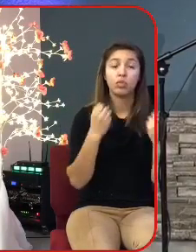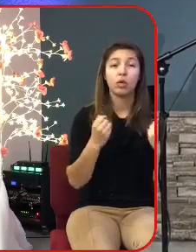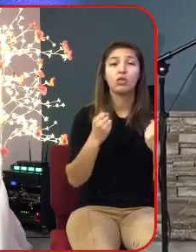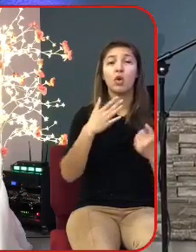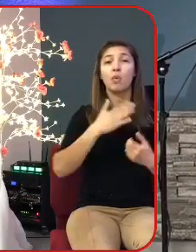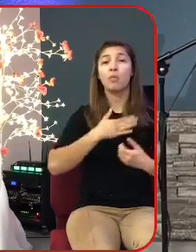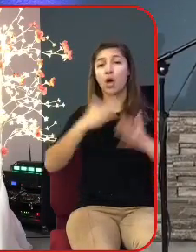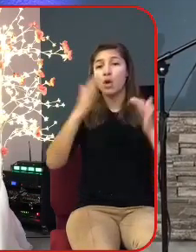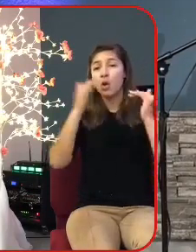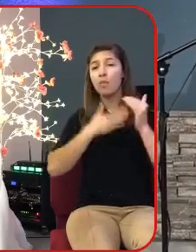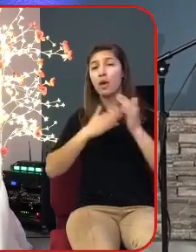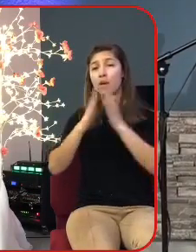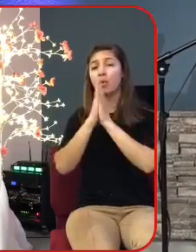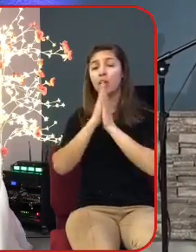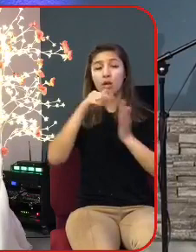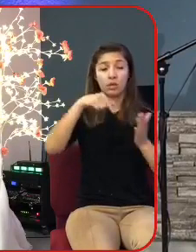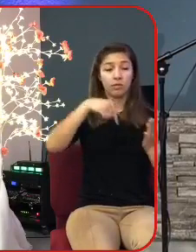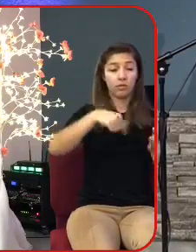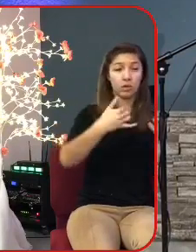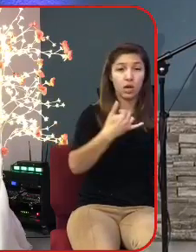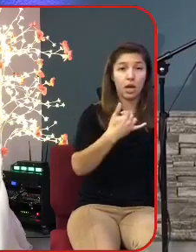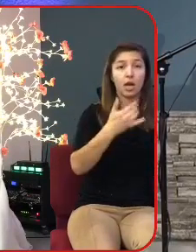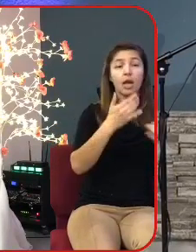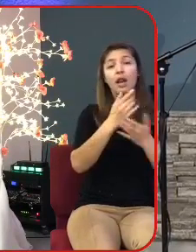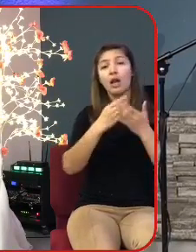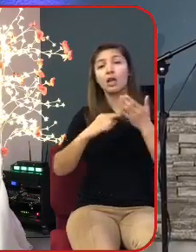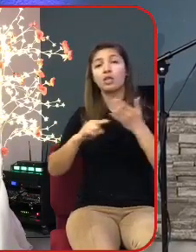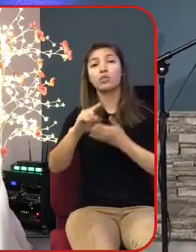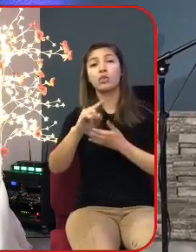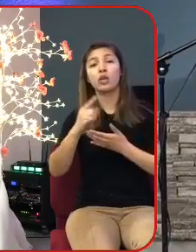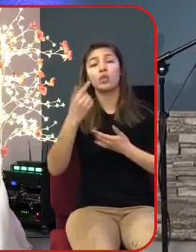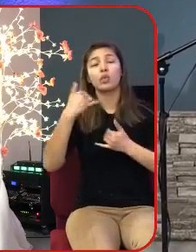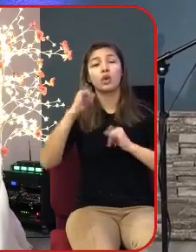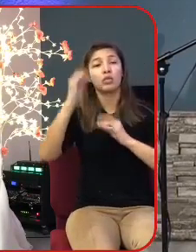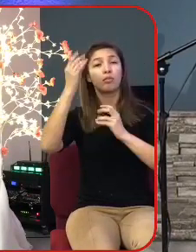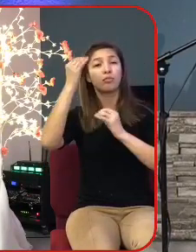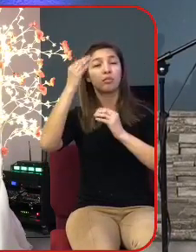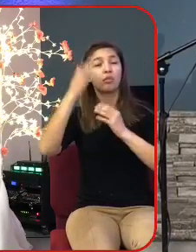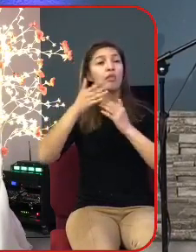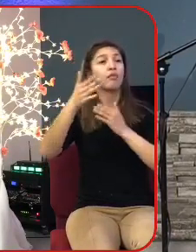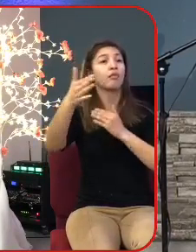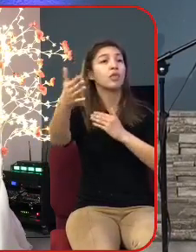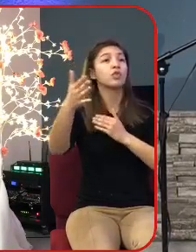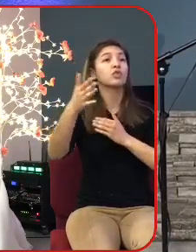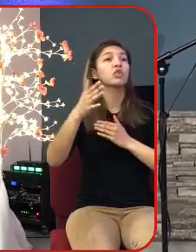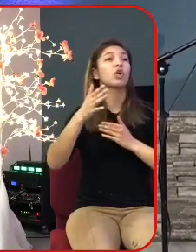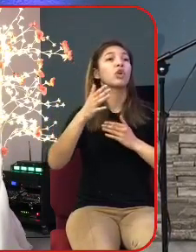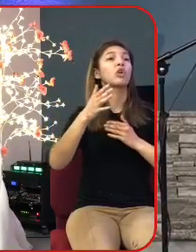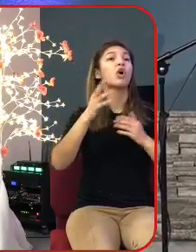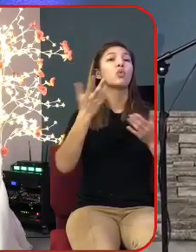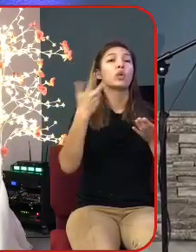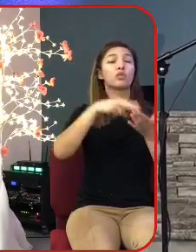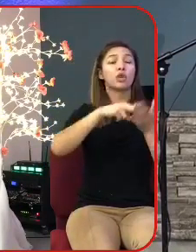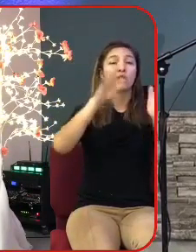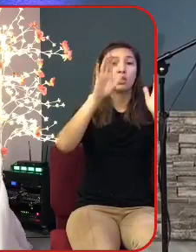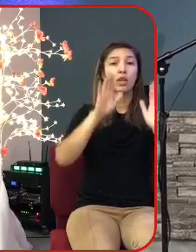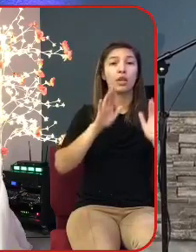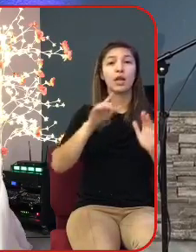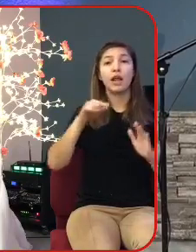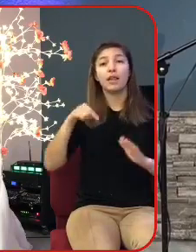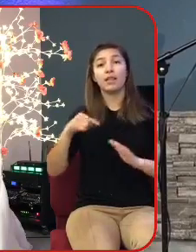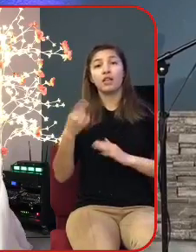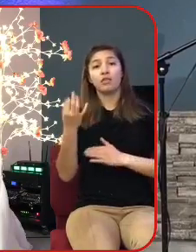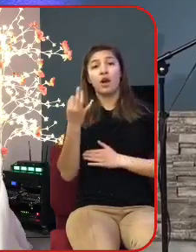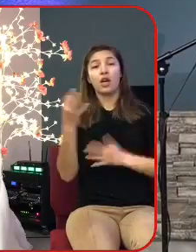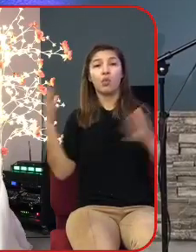next week as we consider Resurrection Sunday and what we're about to do as a church this Friday when we come